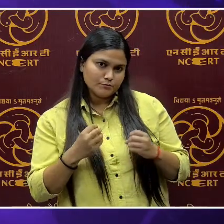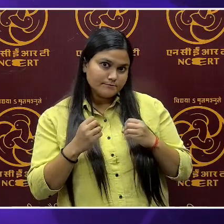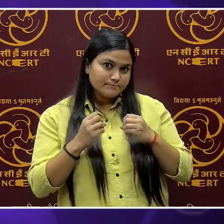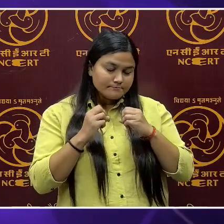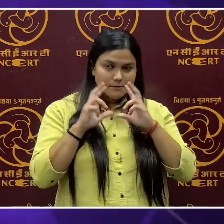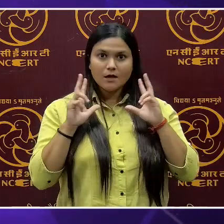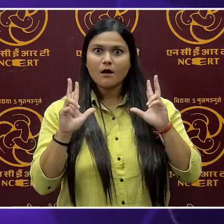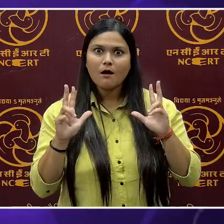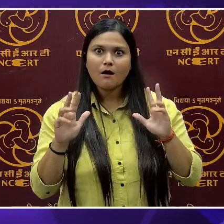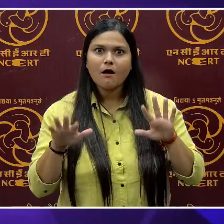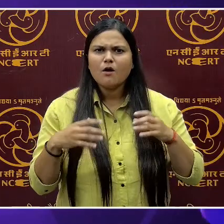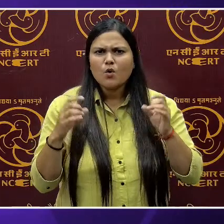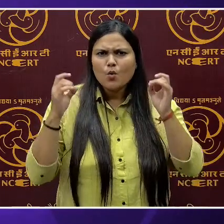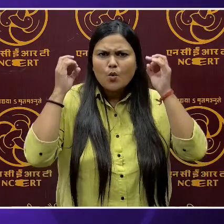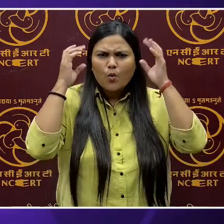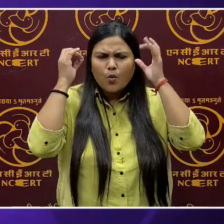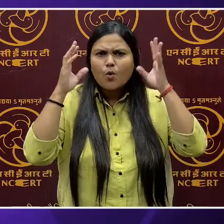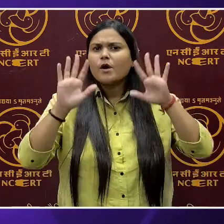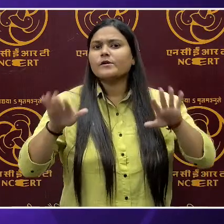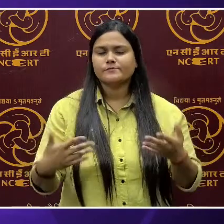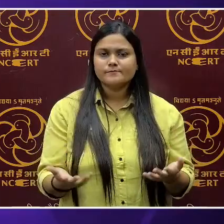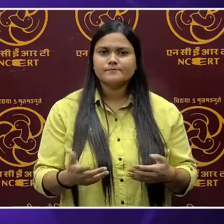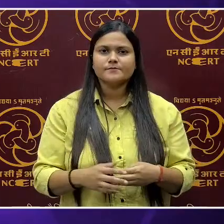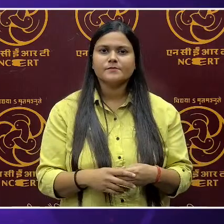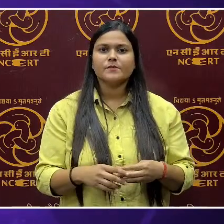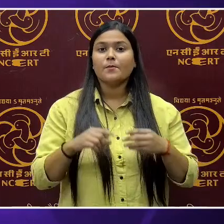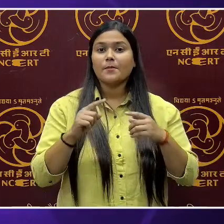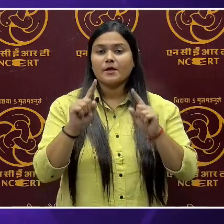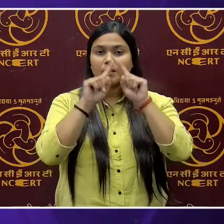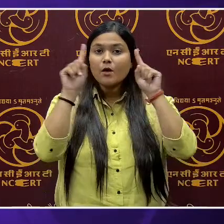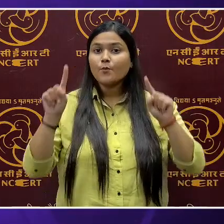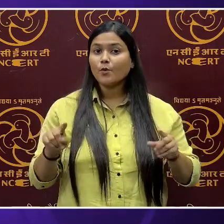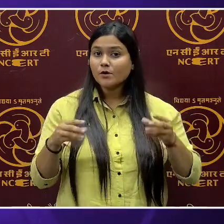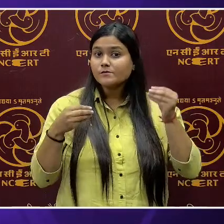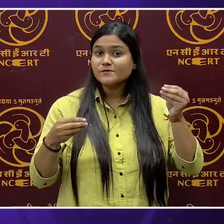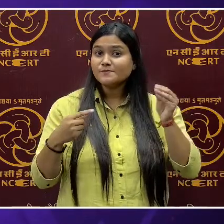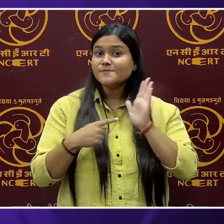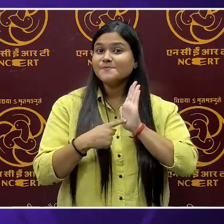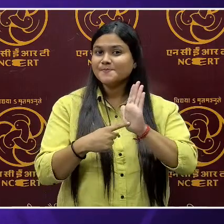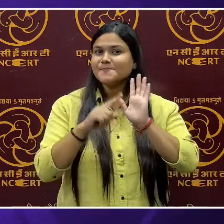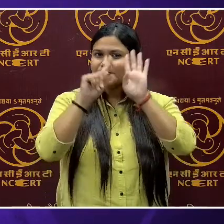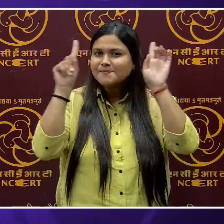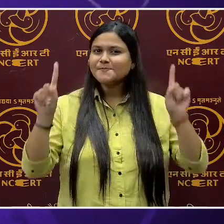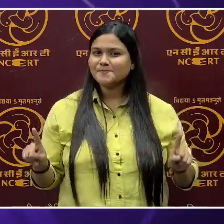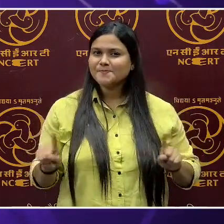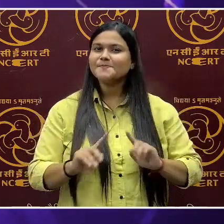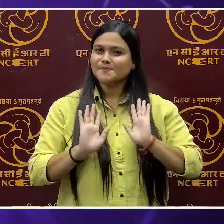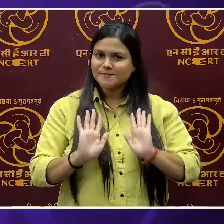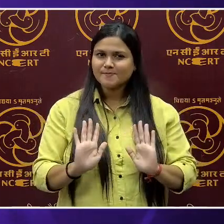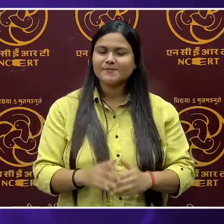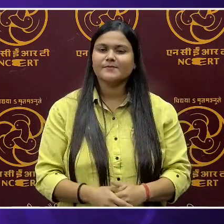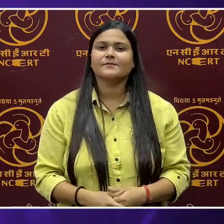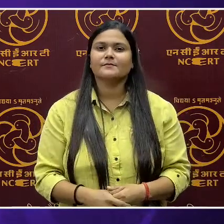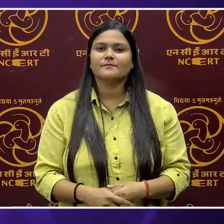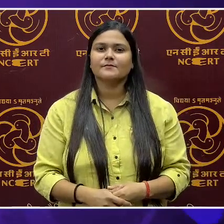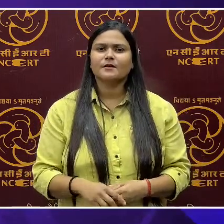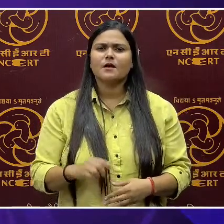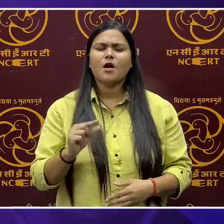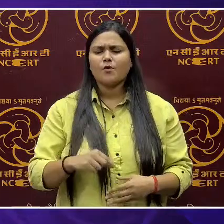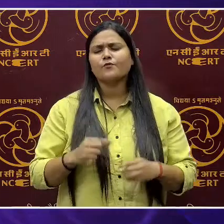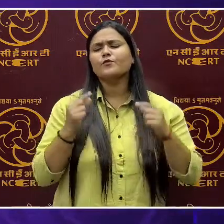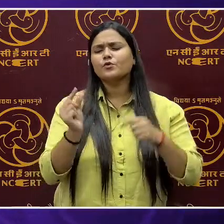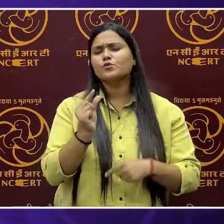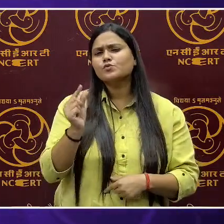I also have these tactile emojis with me. So Tanvi, I would be